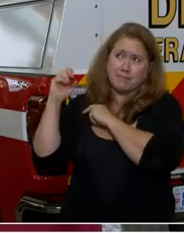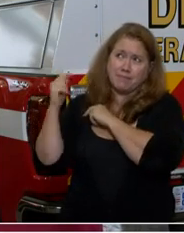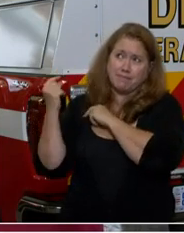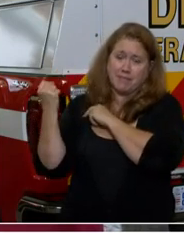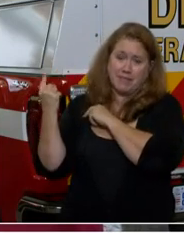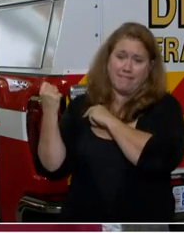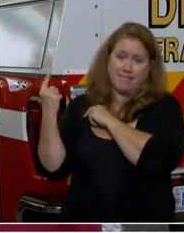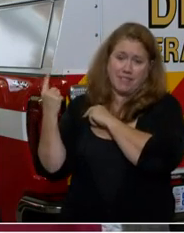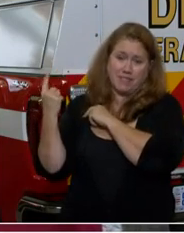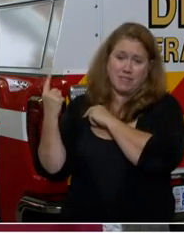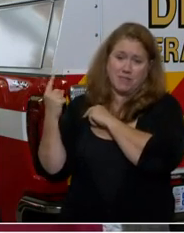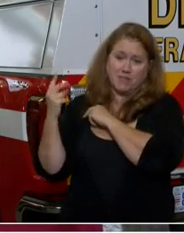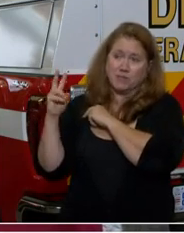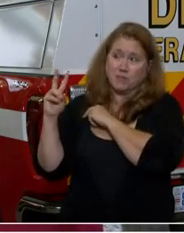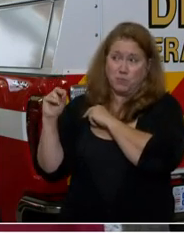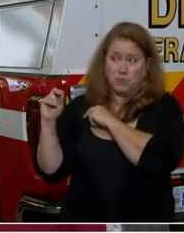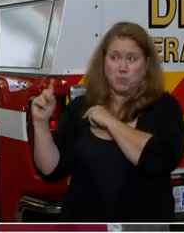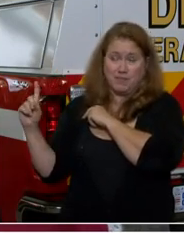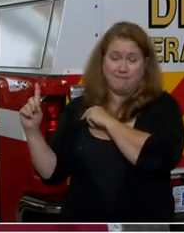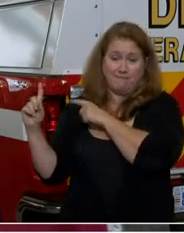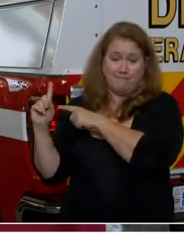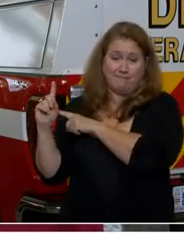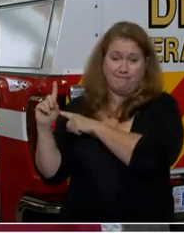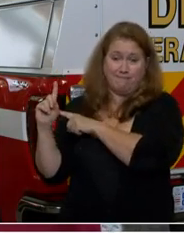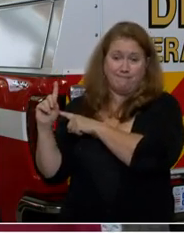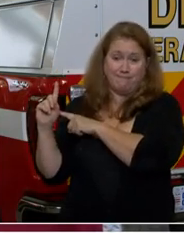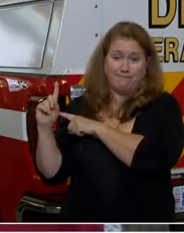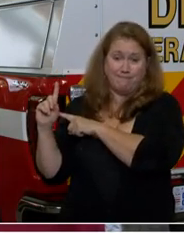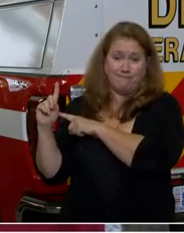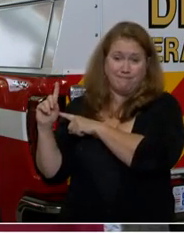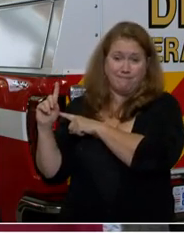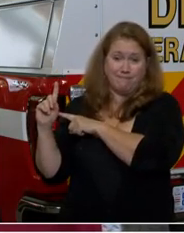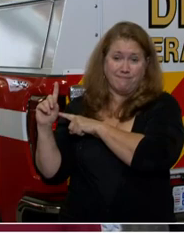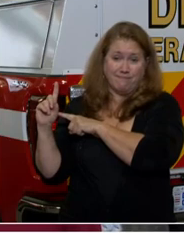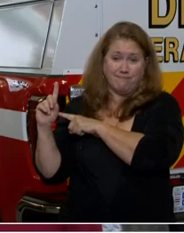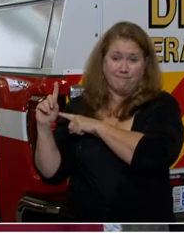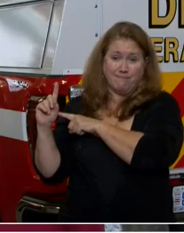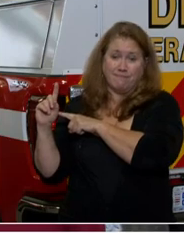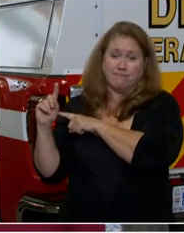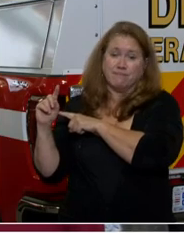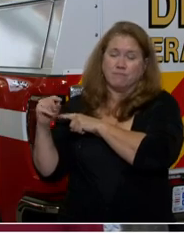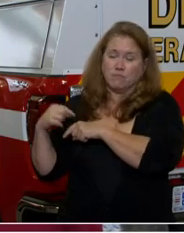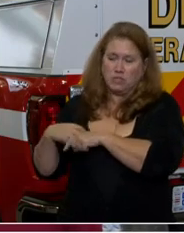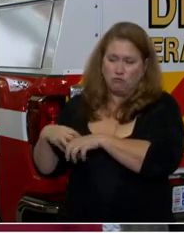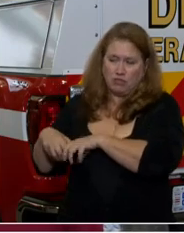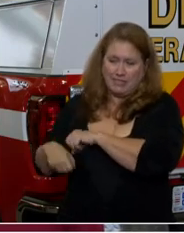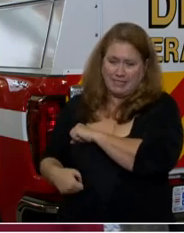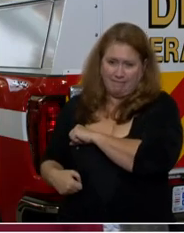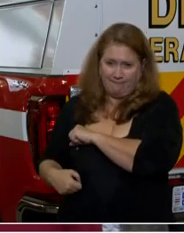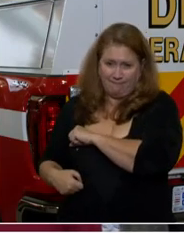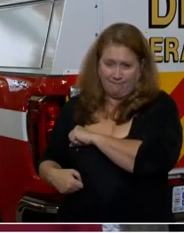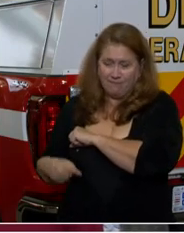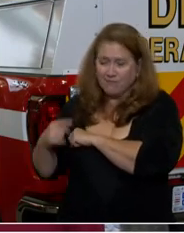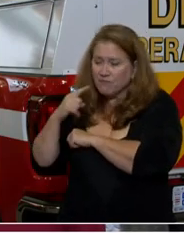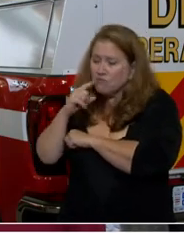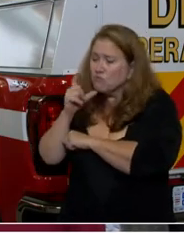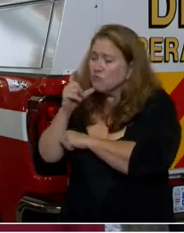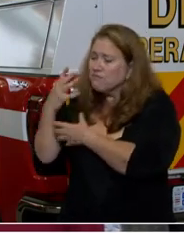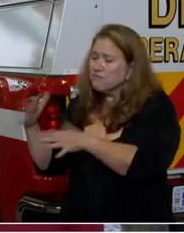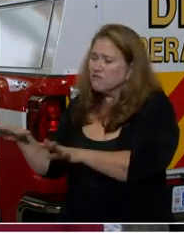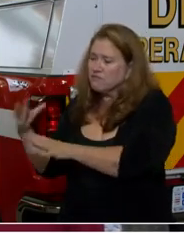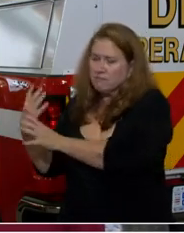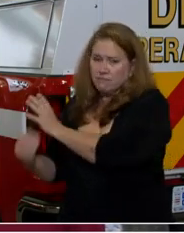2001, let us not only mourn the loss, but also celebrate the relents and